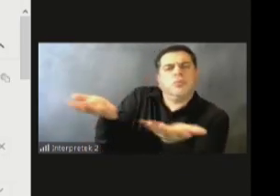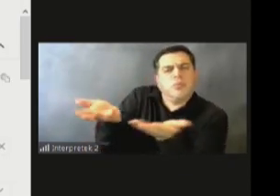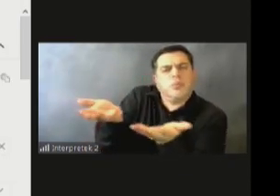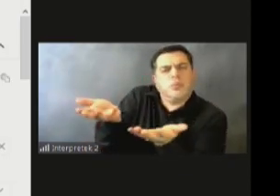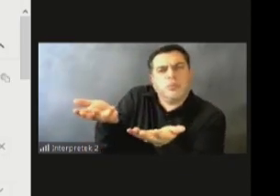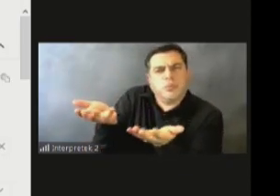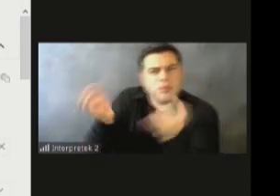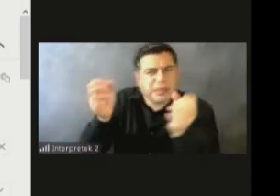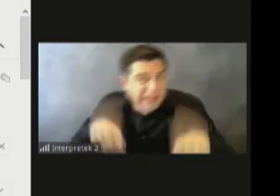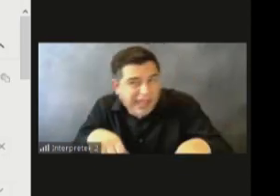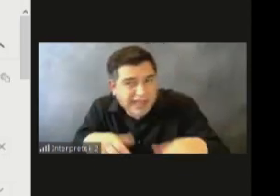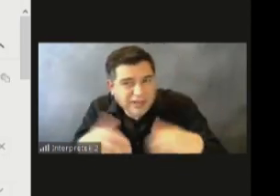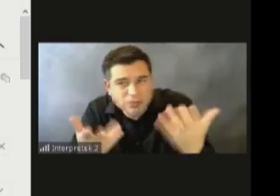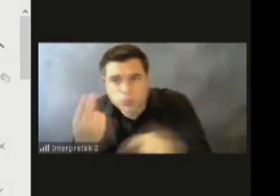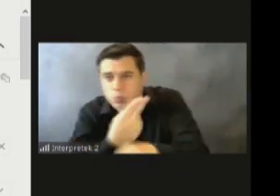and your